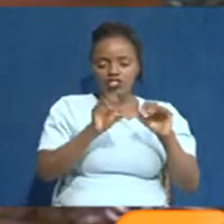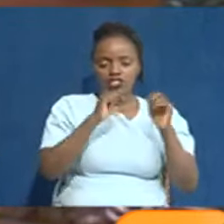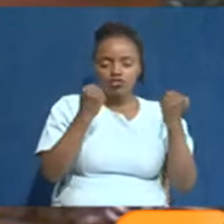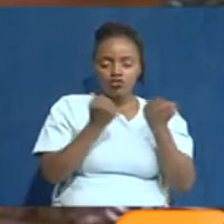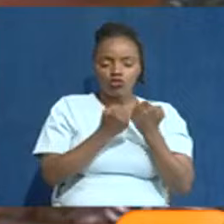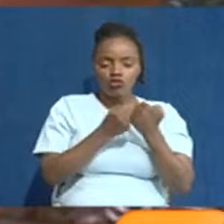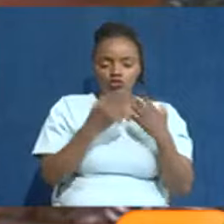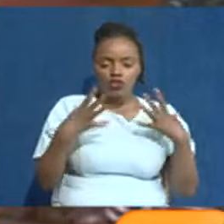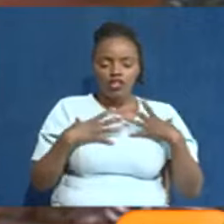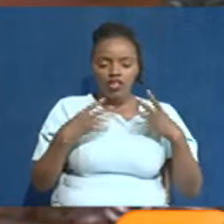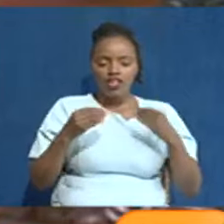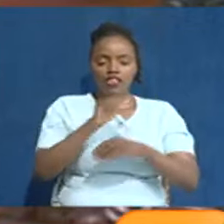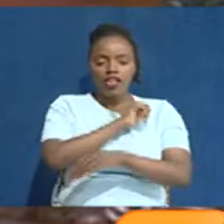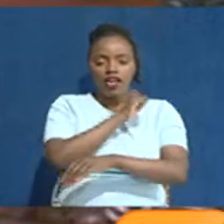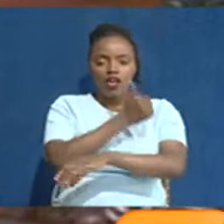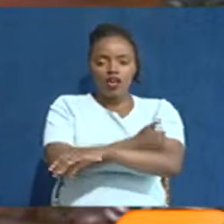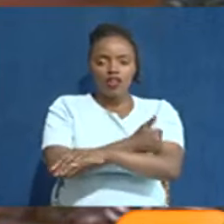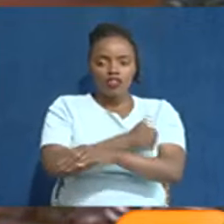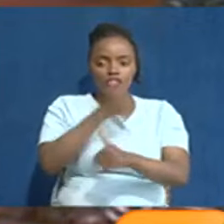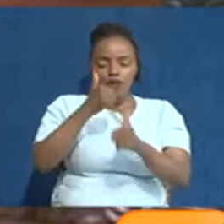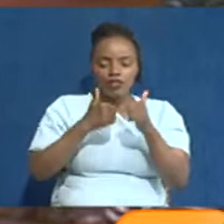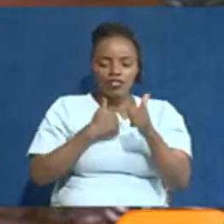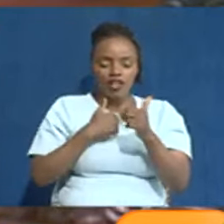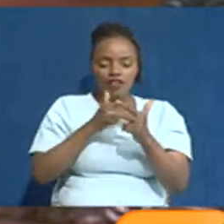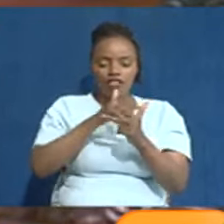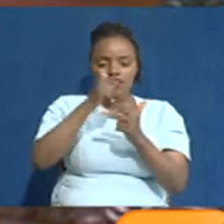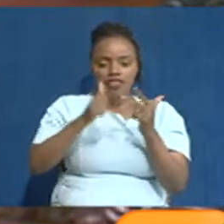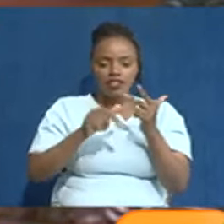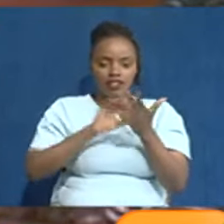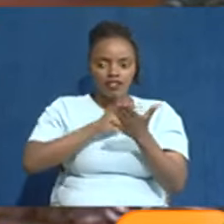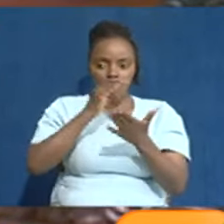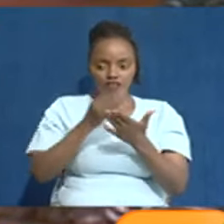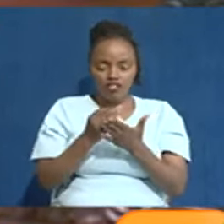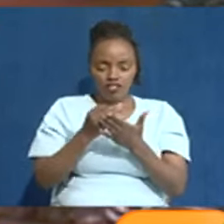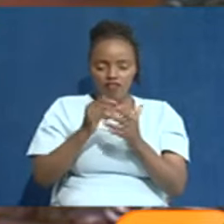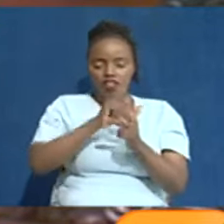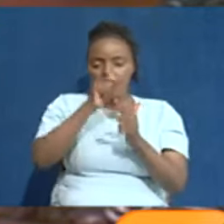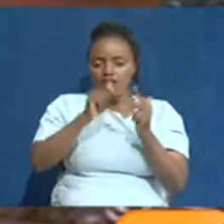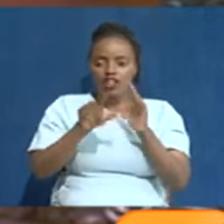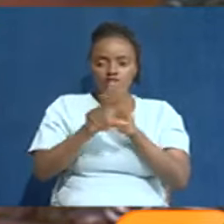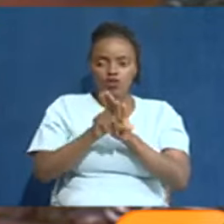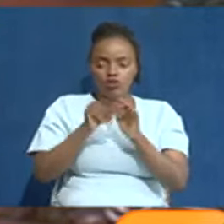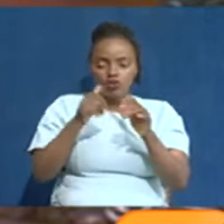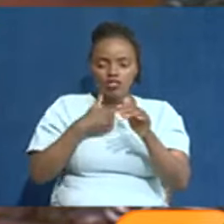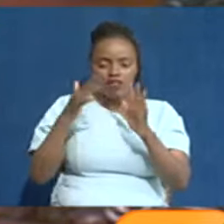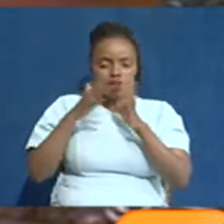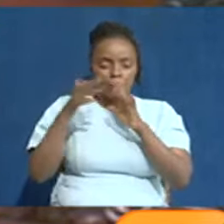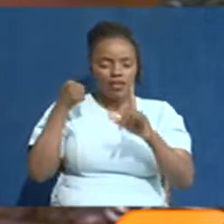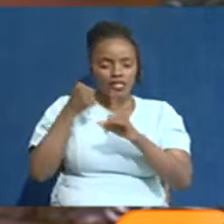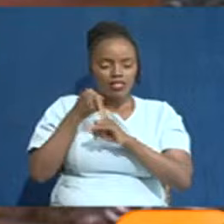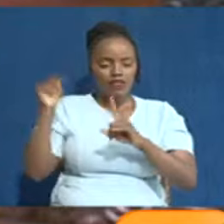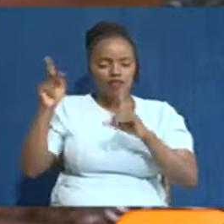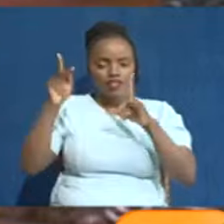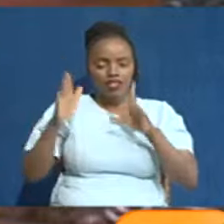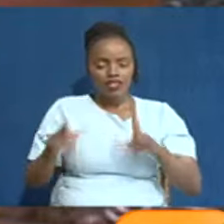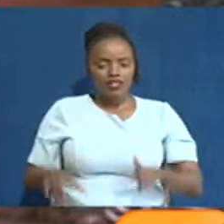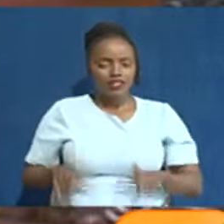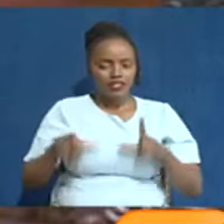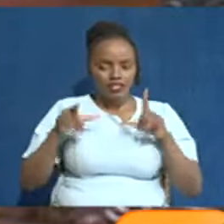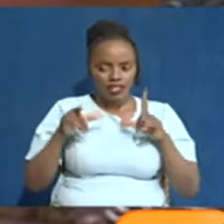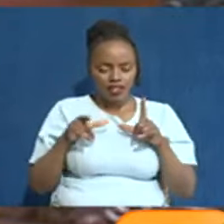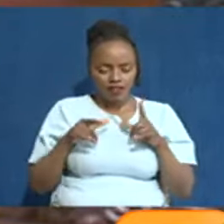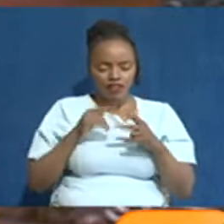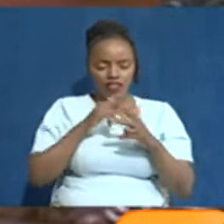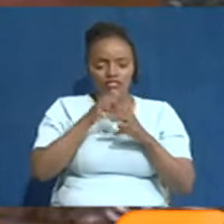Health Authority with its three funds. Three laws with drastic implication on the lives of Kenyans.